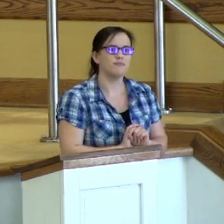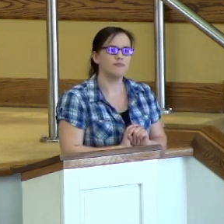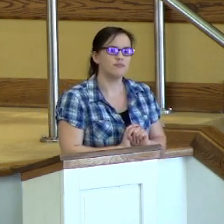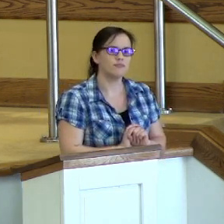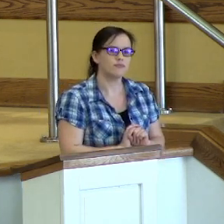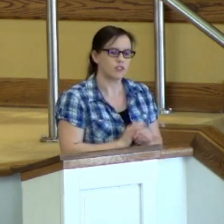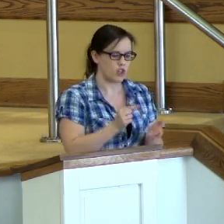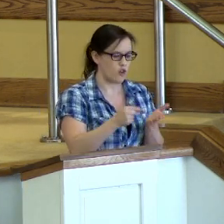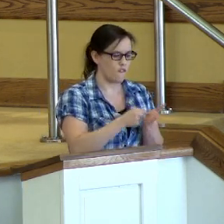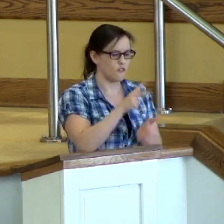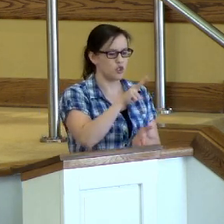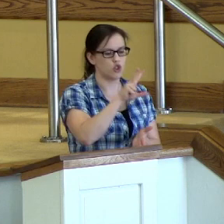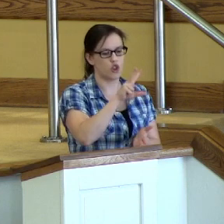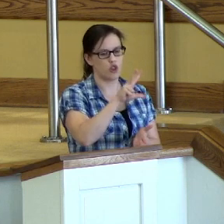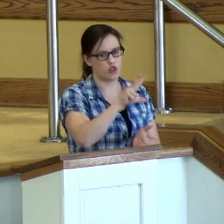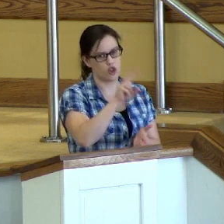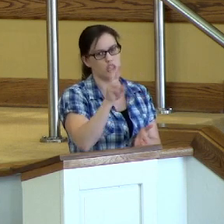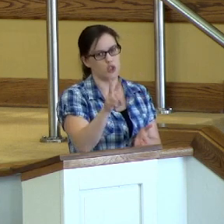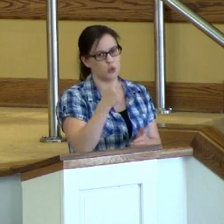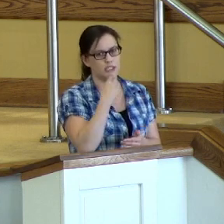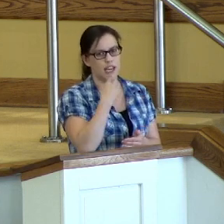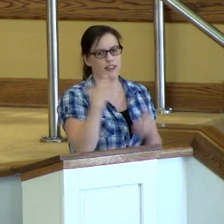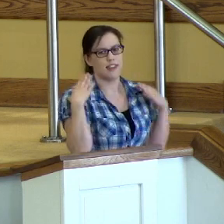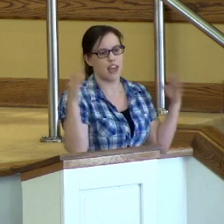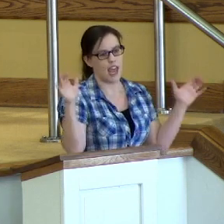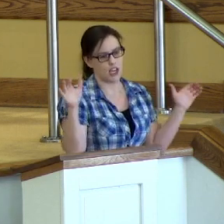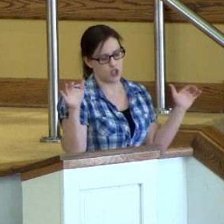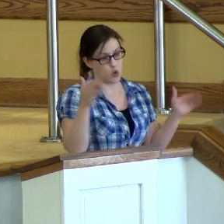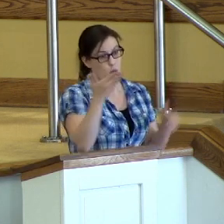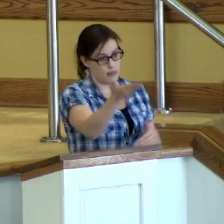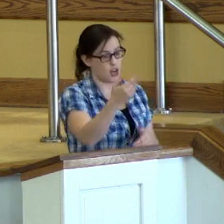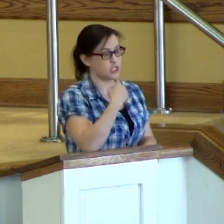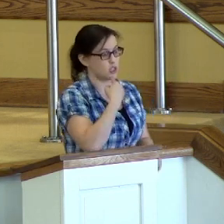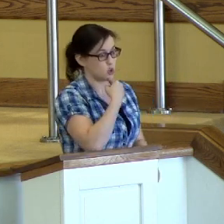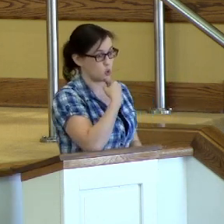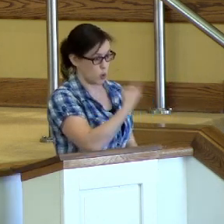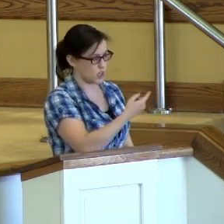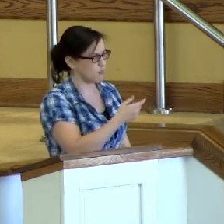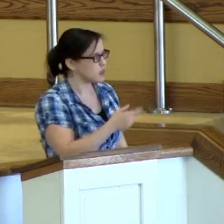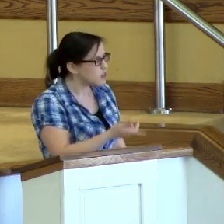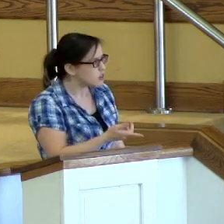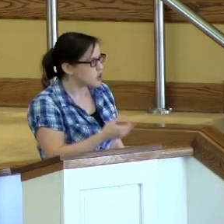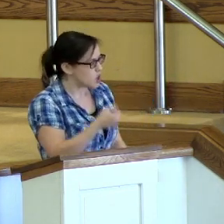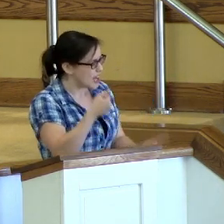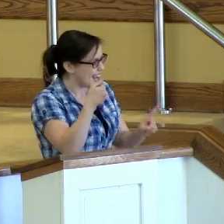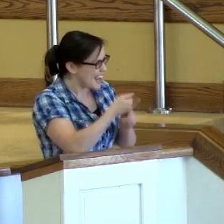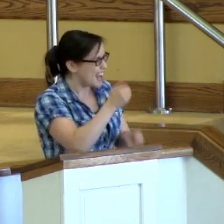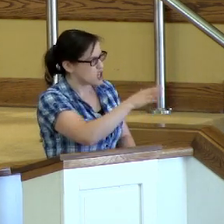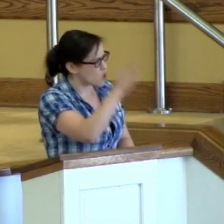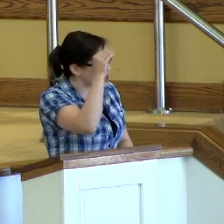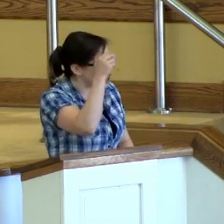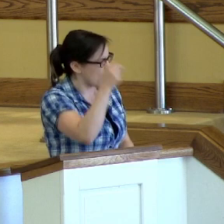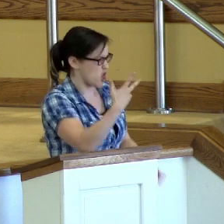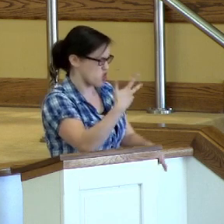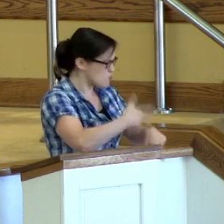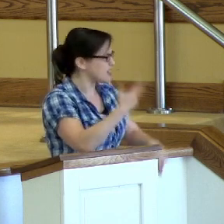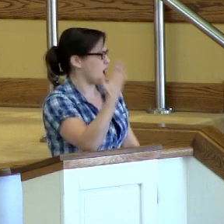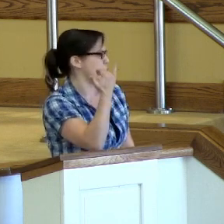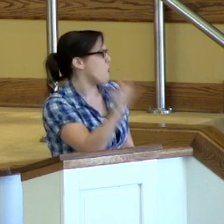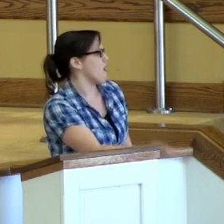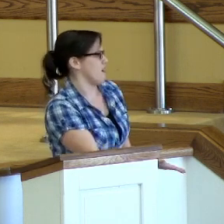in verse number 32, the angel of the Lord said unto him, wherefore hast thou smitten thine ass these three times?